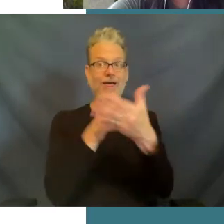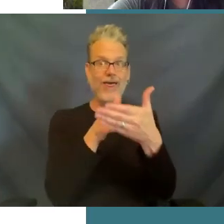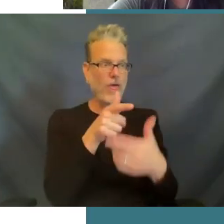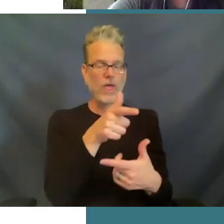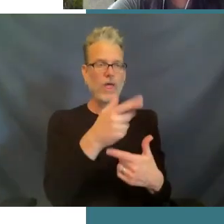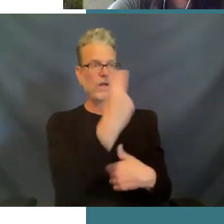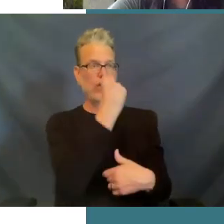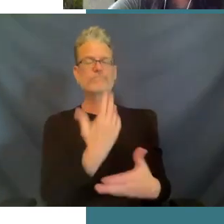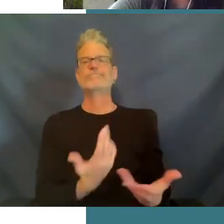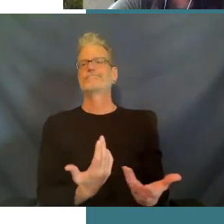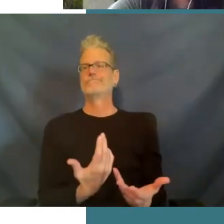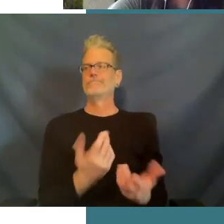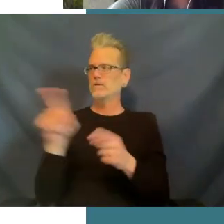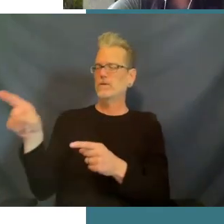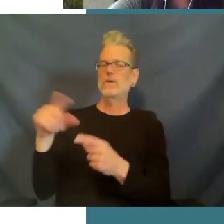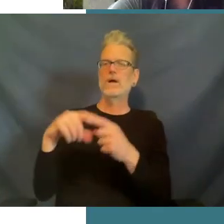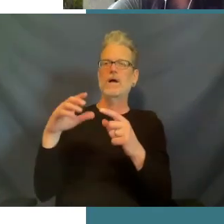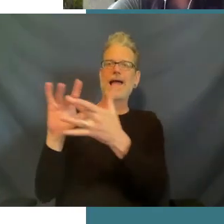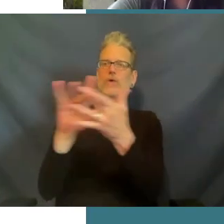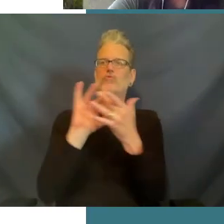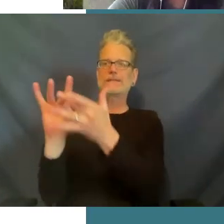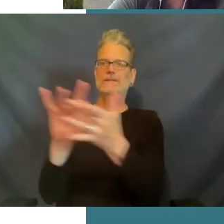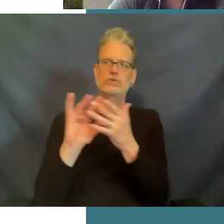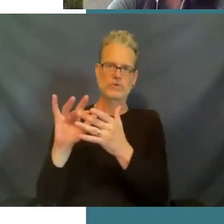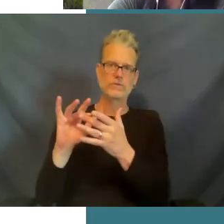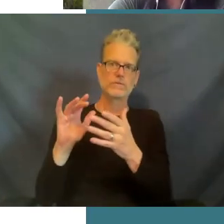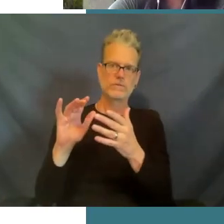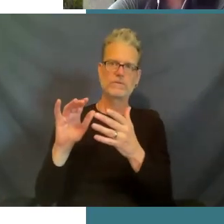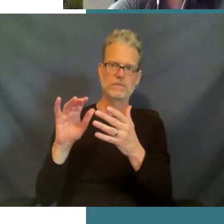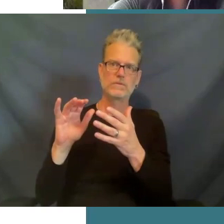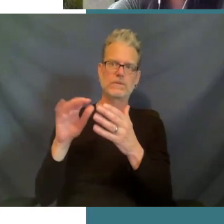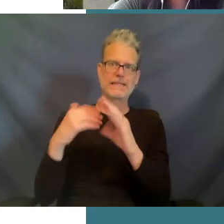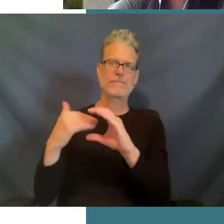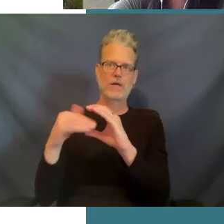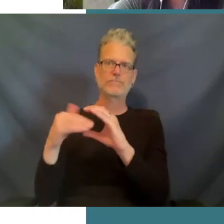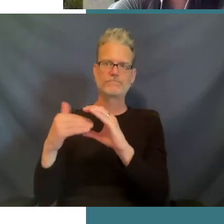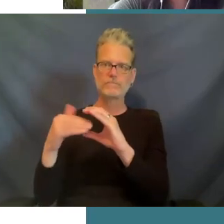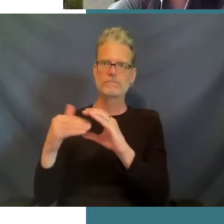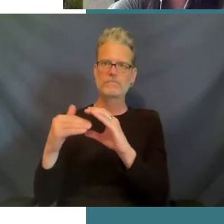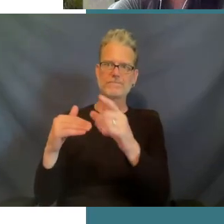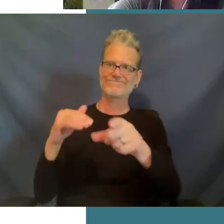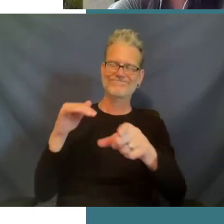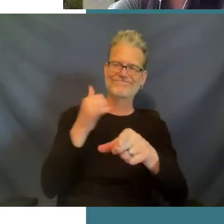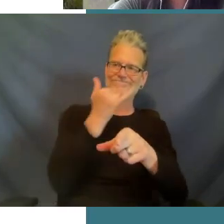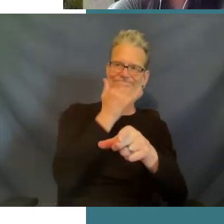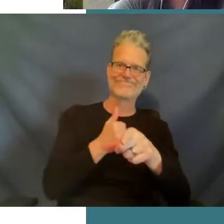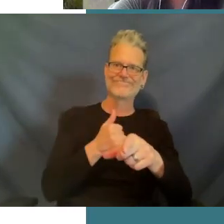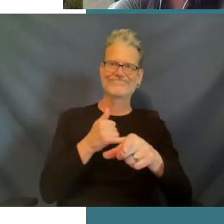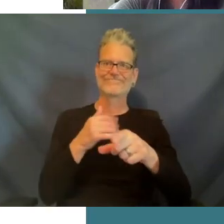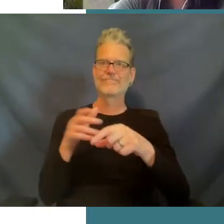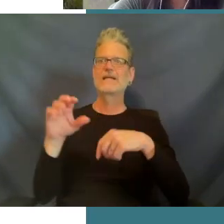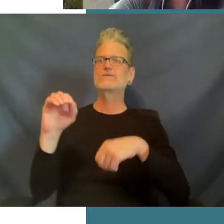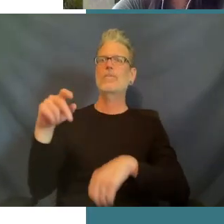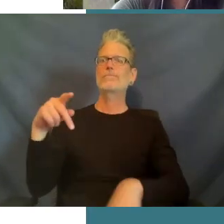reaching out to the Outreach and Partnership Engagement Branch email, which is incorrect on this slide. The one in chat is correct,